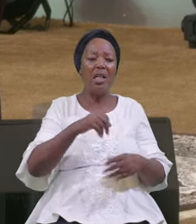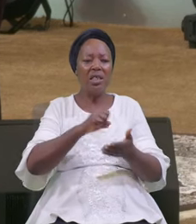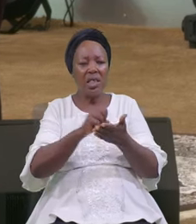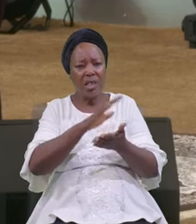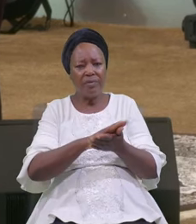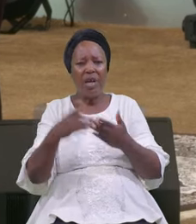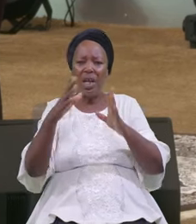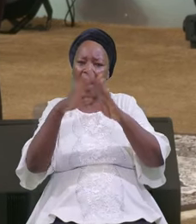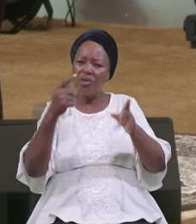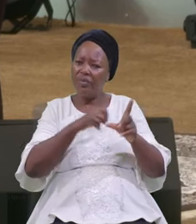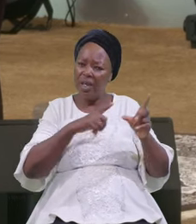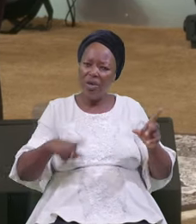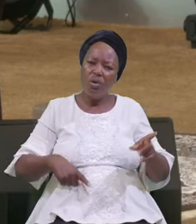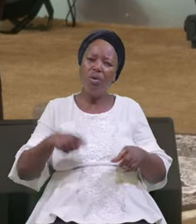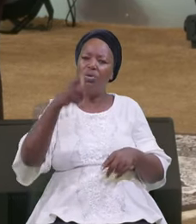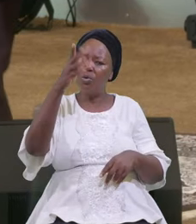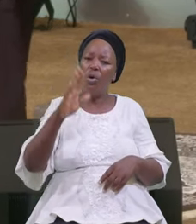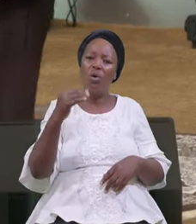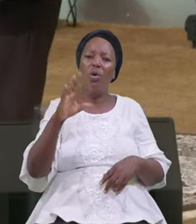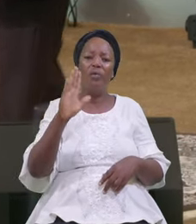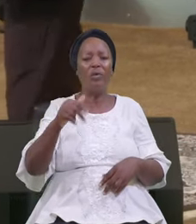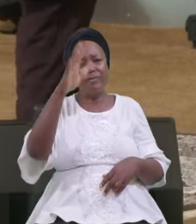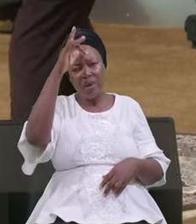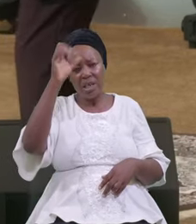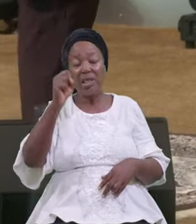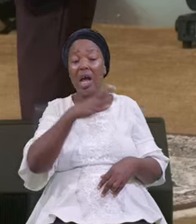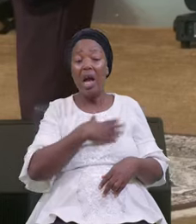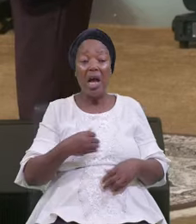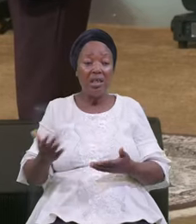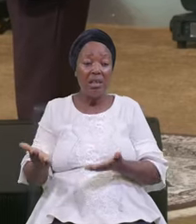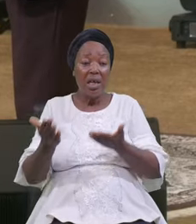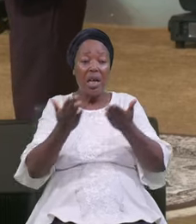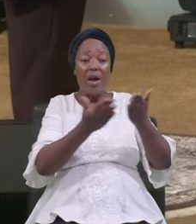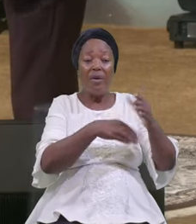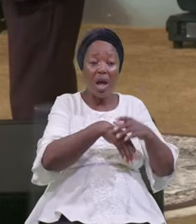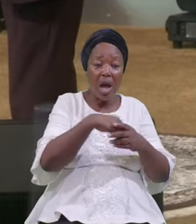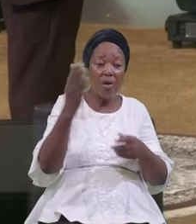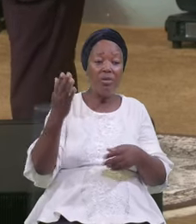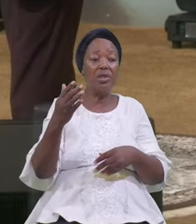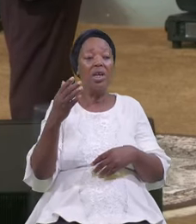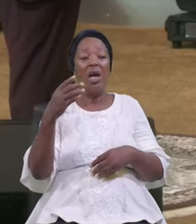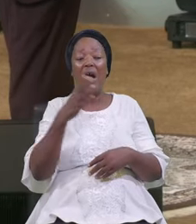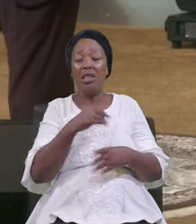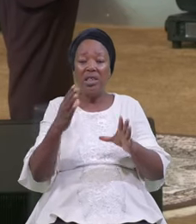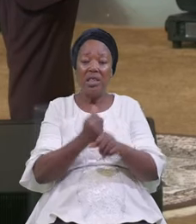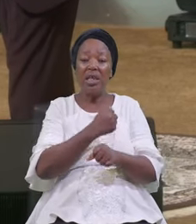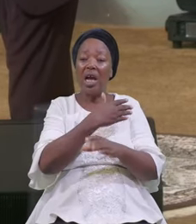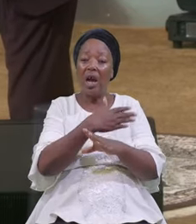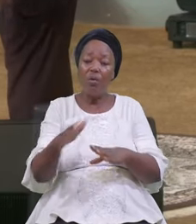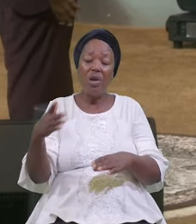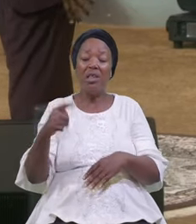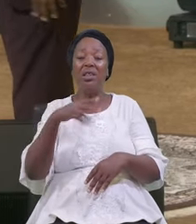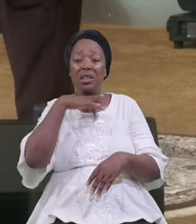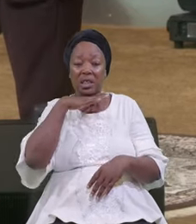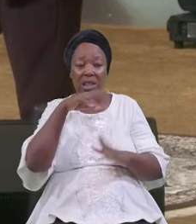the house of the Lord God of your fathers, and carry forth and take away the